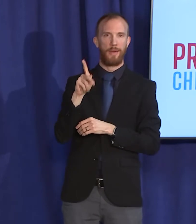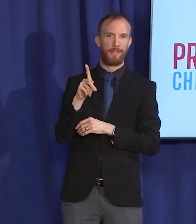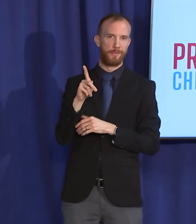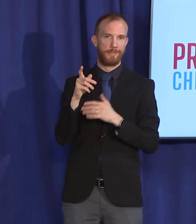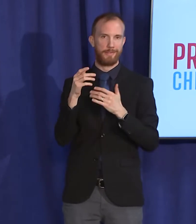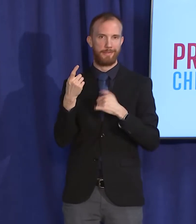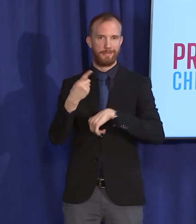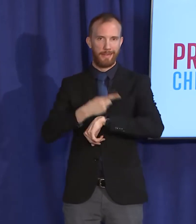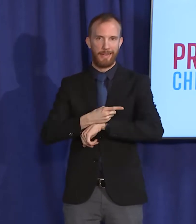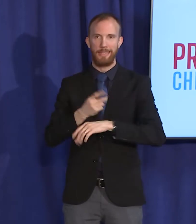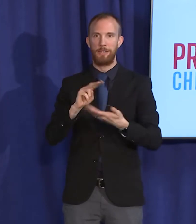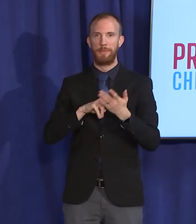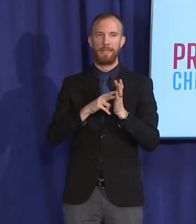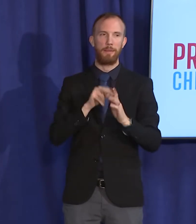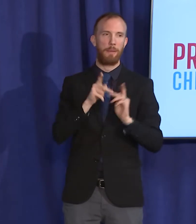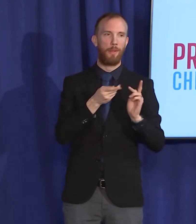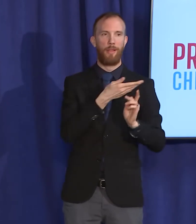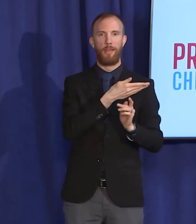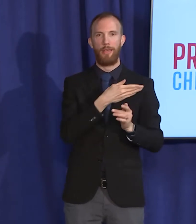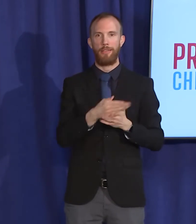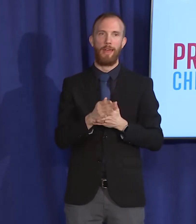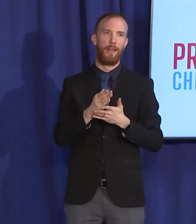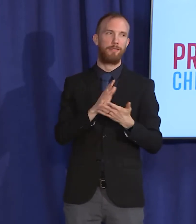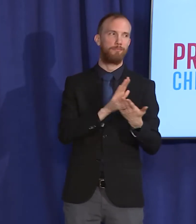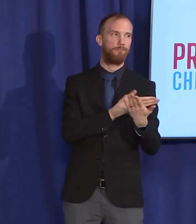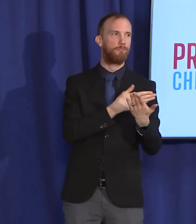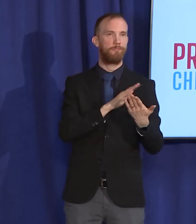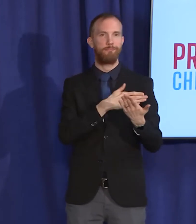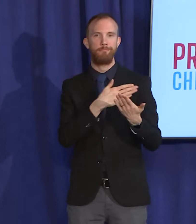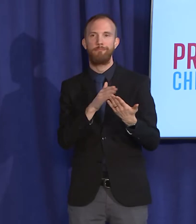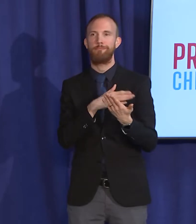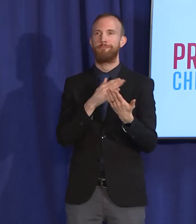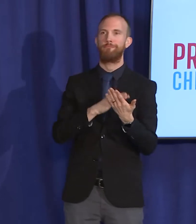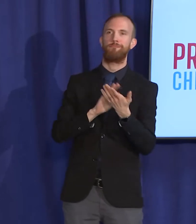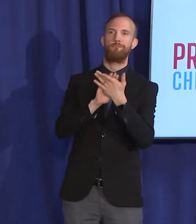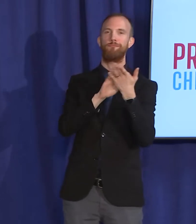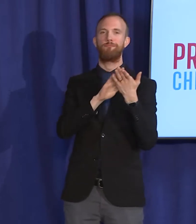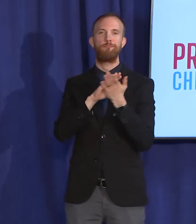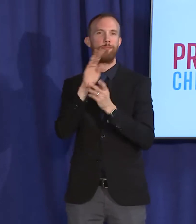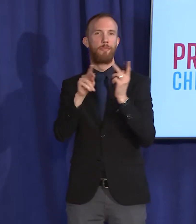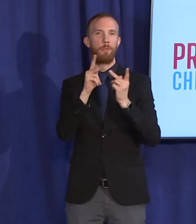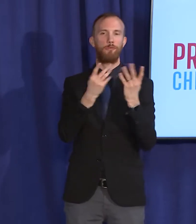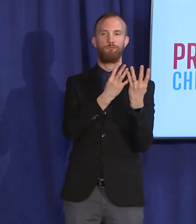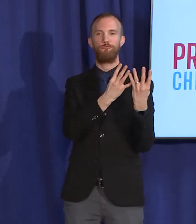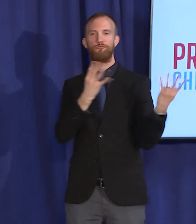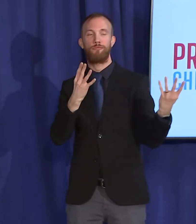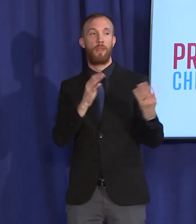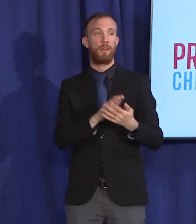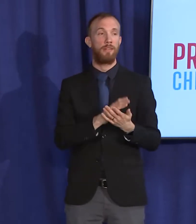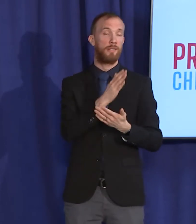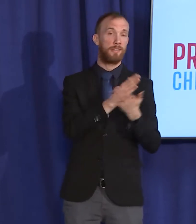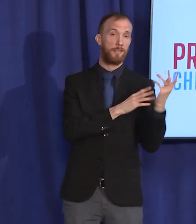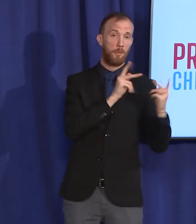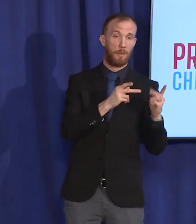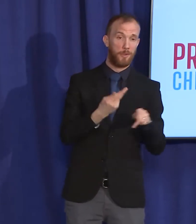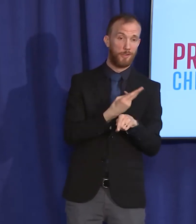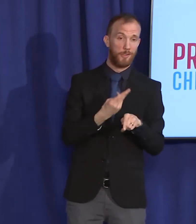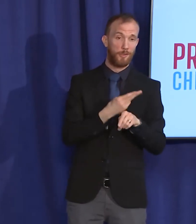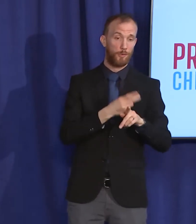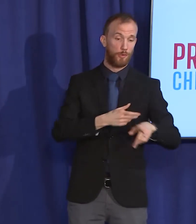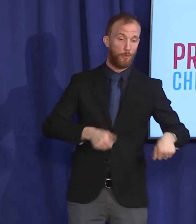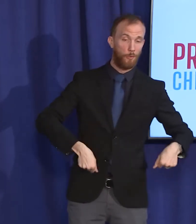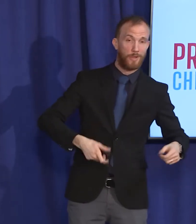came through the line. And whether you were in a wheelchair or whether you were able to walk on